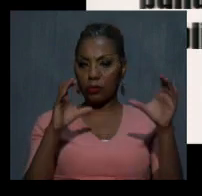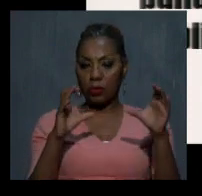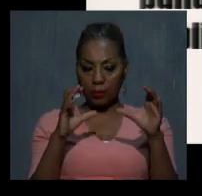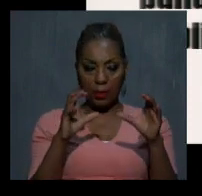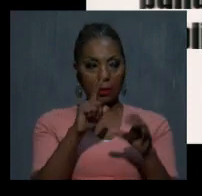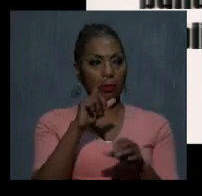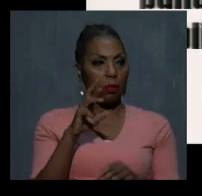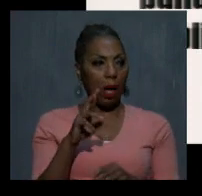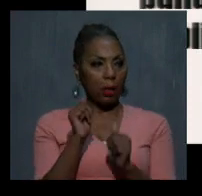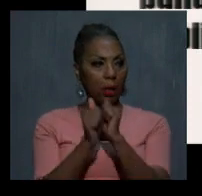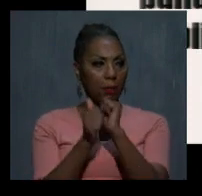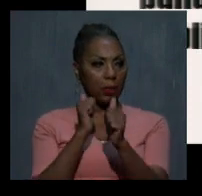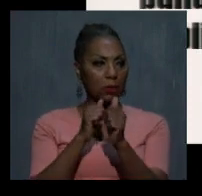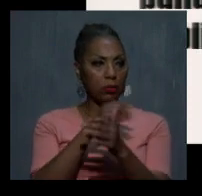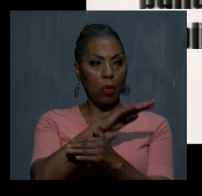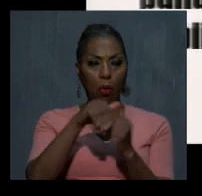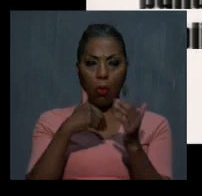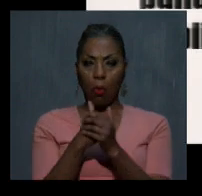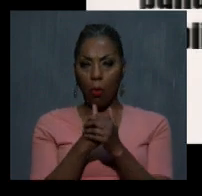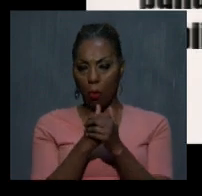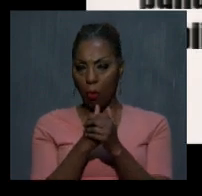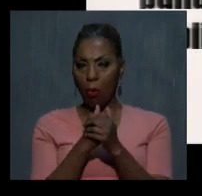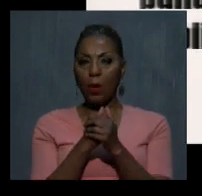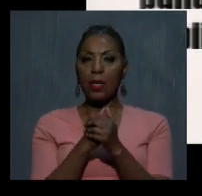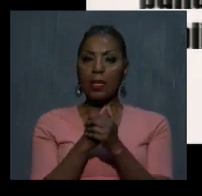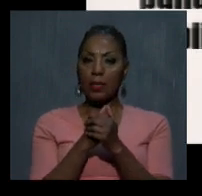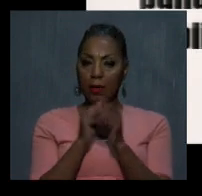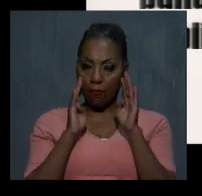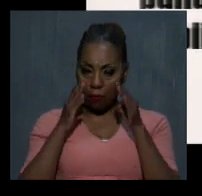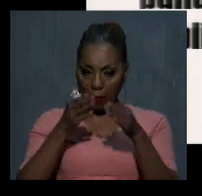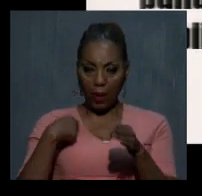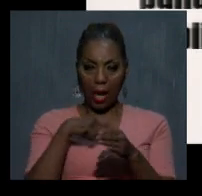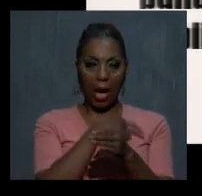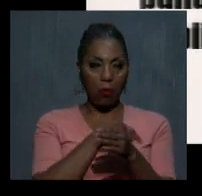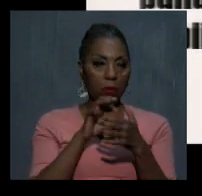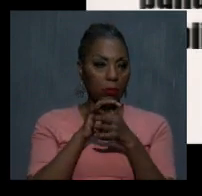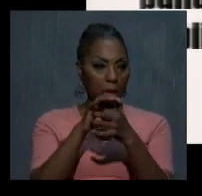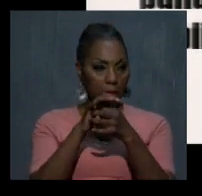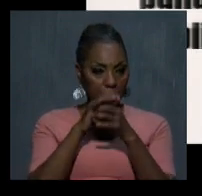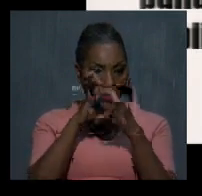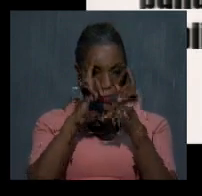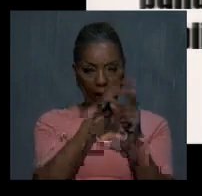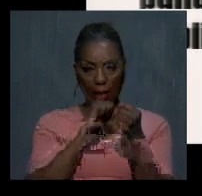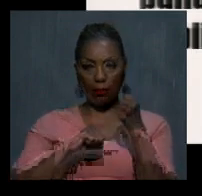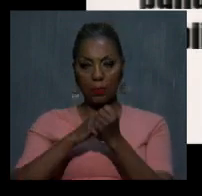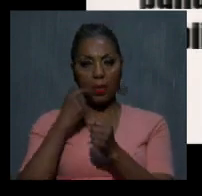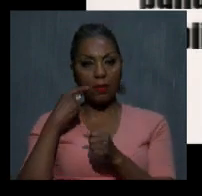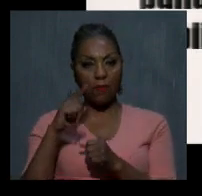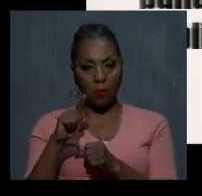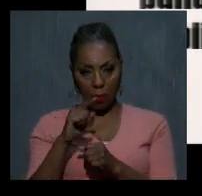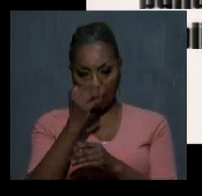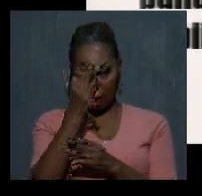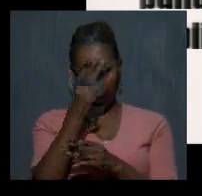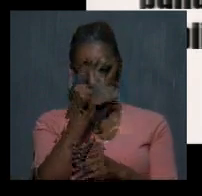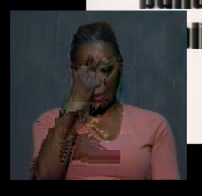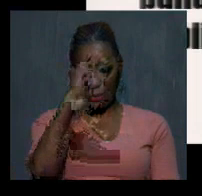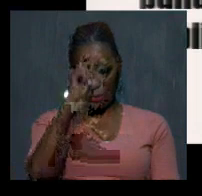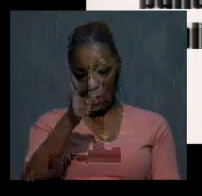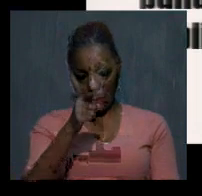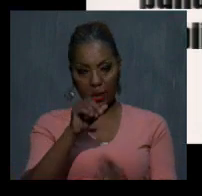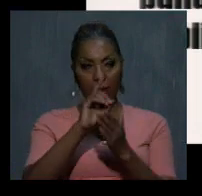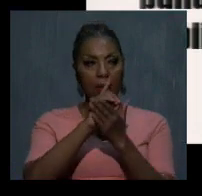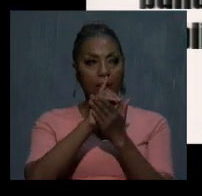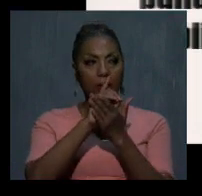competitions, all of these which were geared toward of collaboration, and advocacy for the conscious and smart design of the